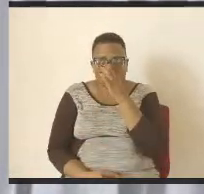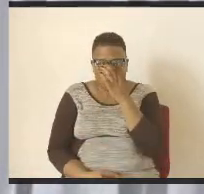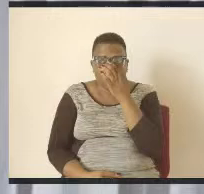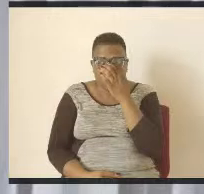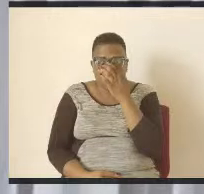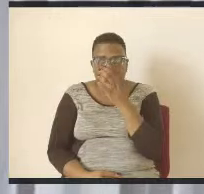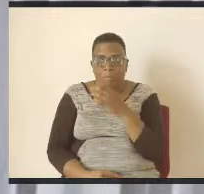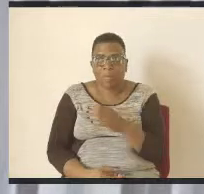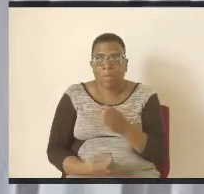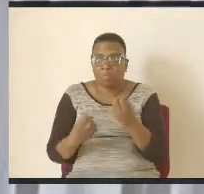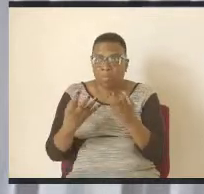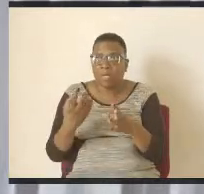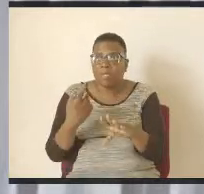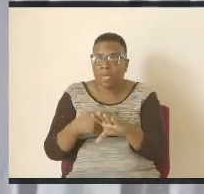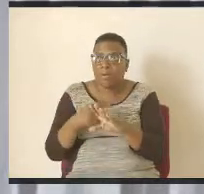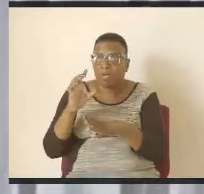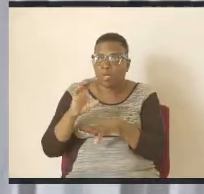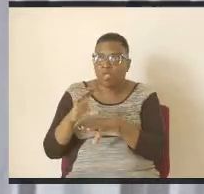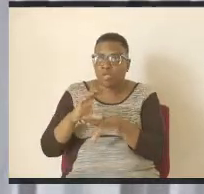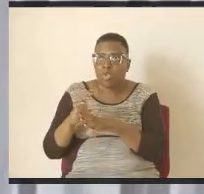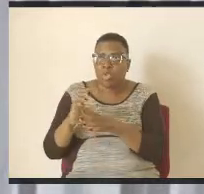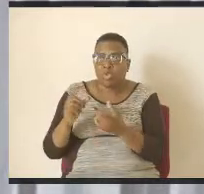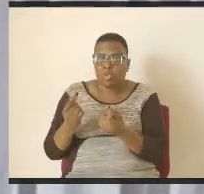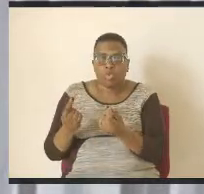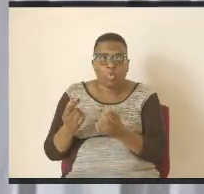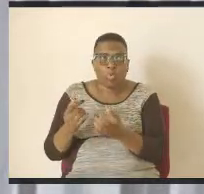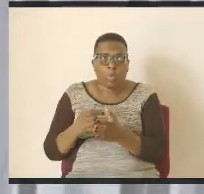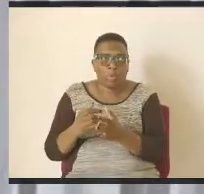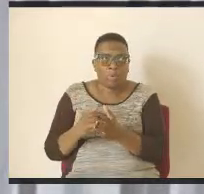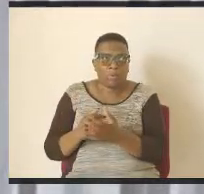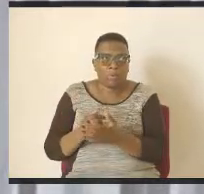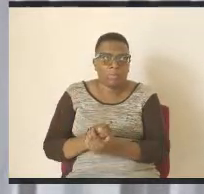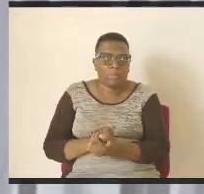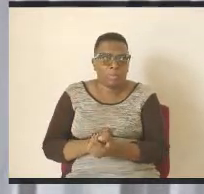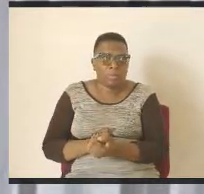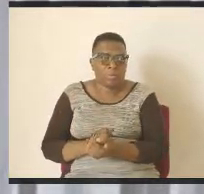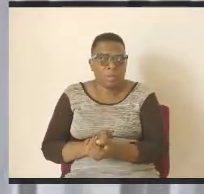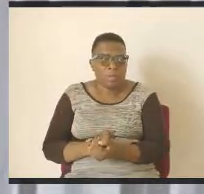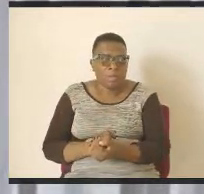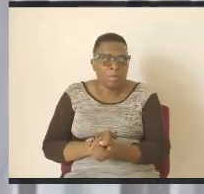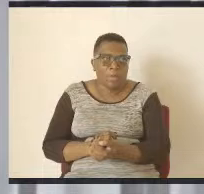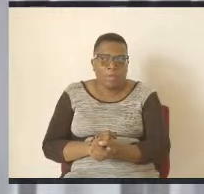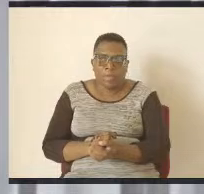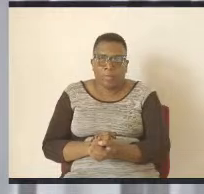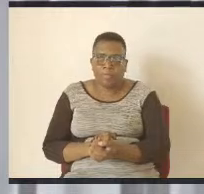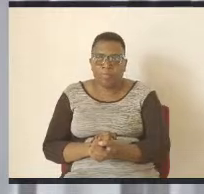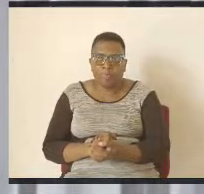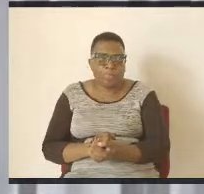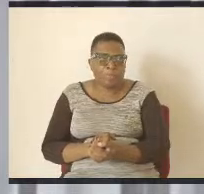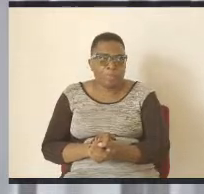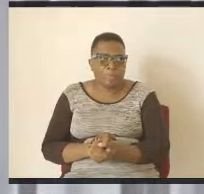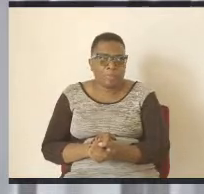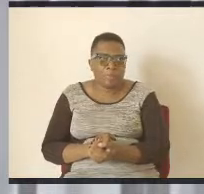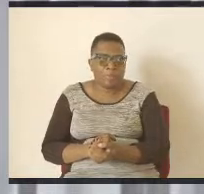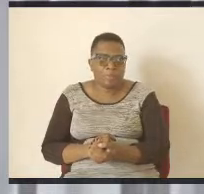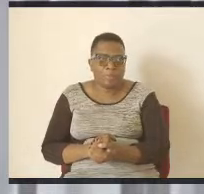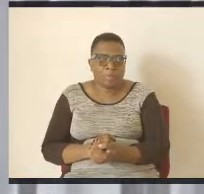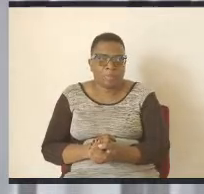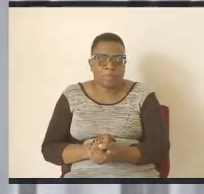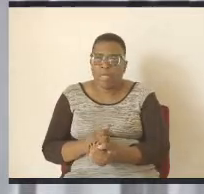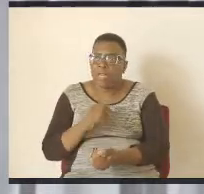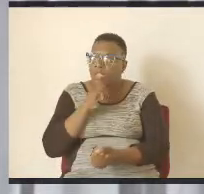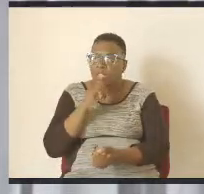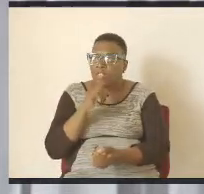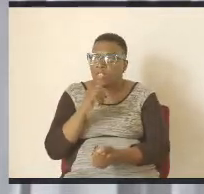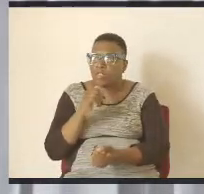often as possible. So the more we are engaged in this, this is not the economy rule, the law